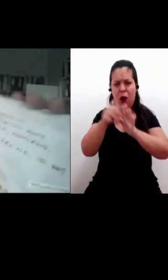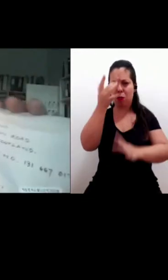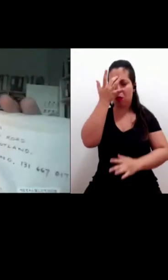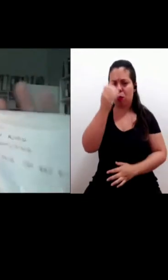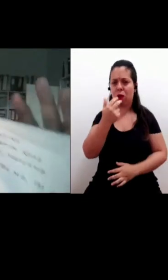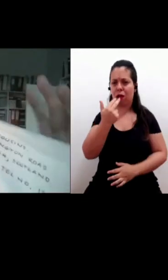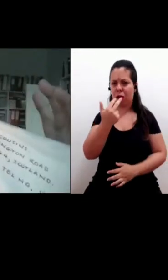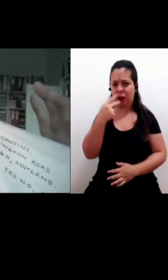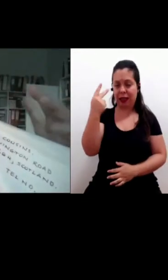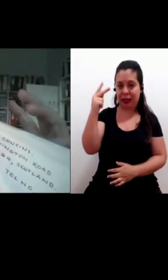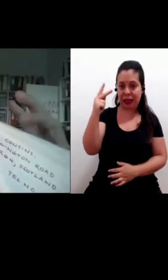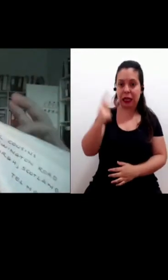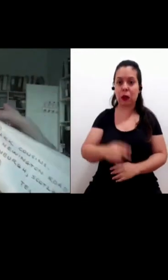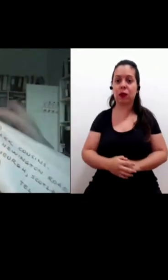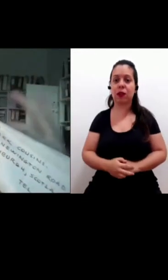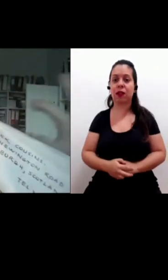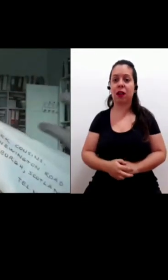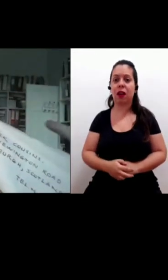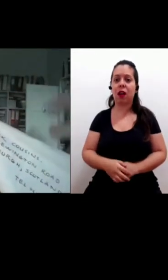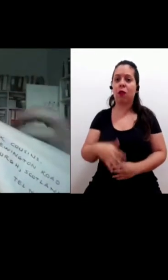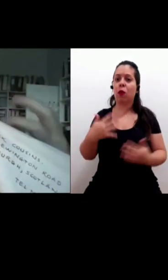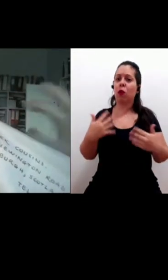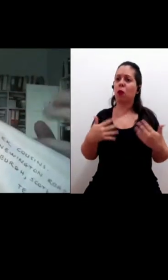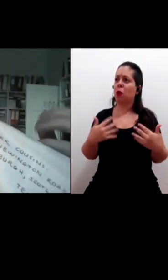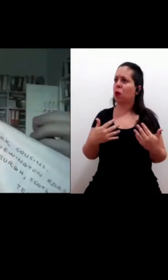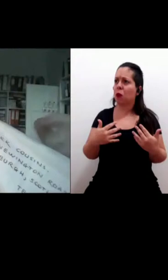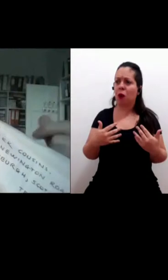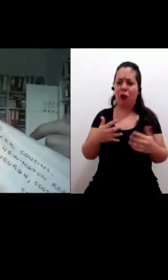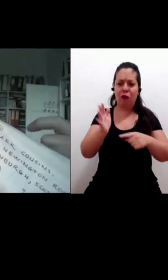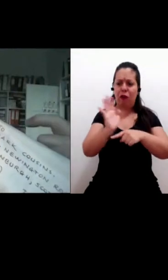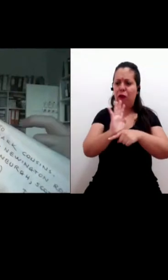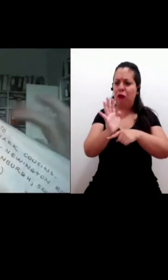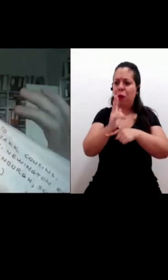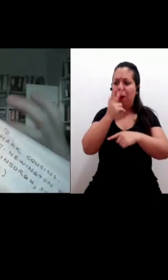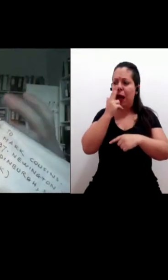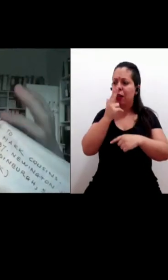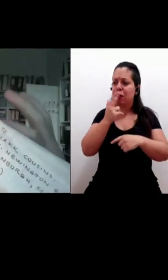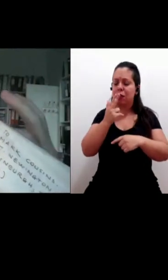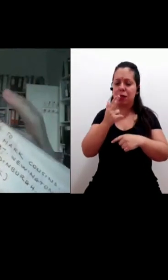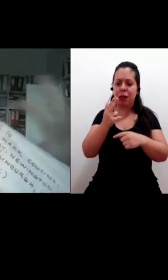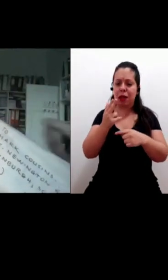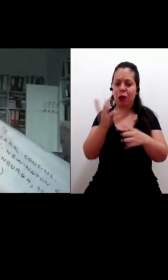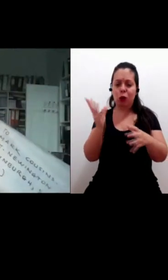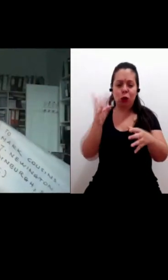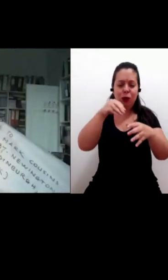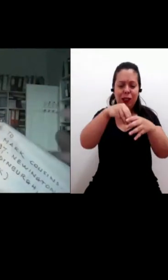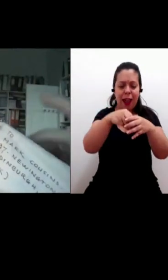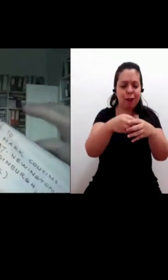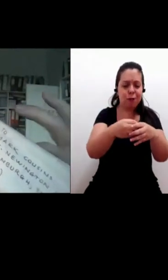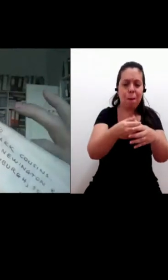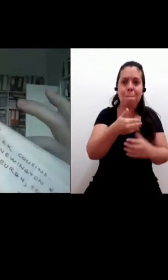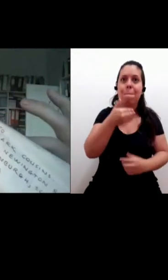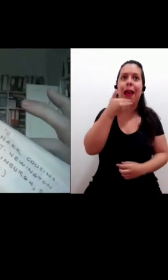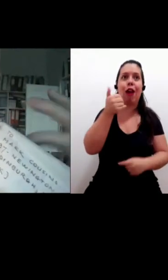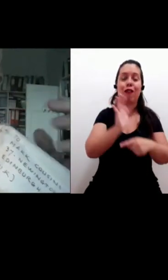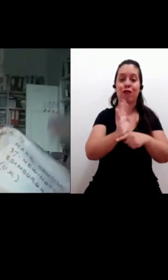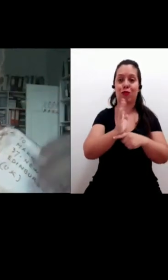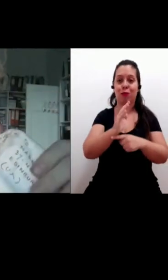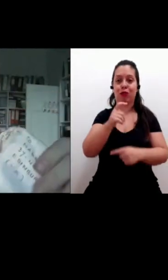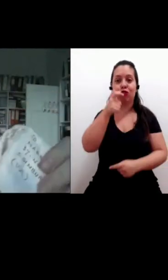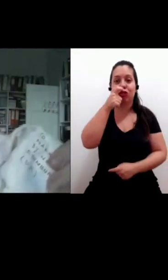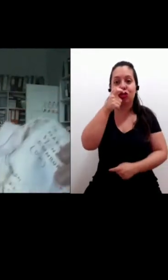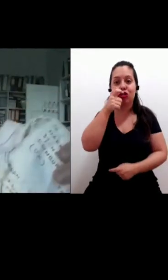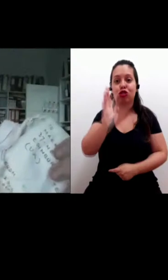I've ever seen, documentary or not. It's a masterpiece. It's a sort of operatic,